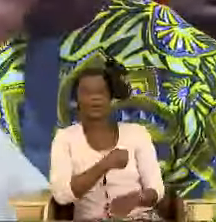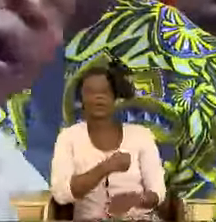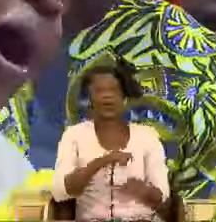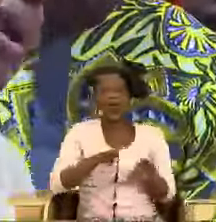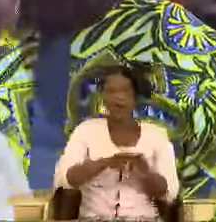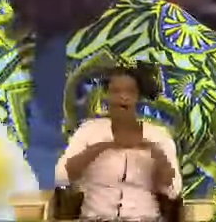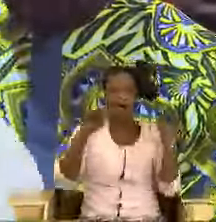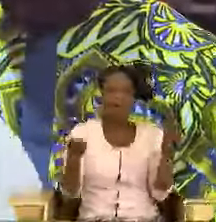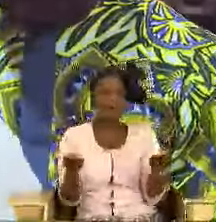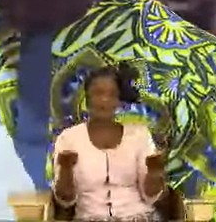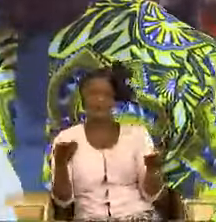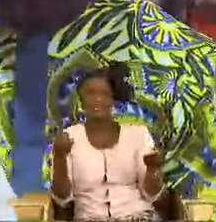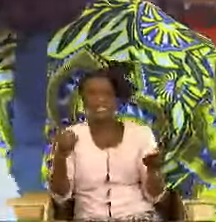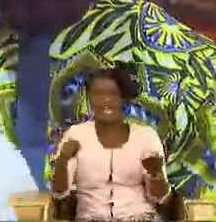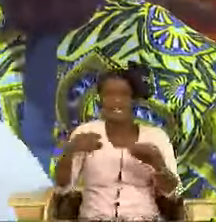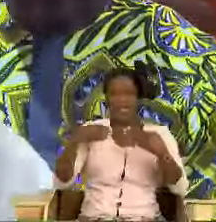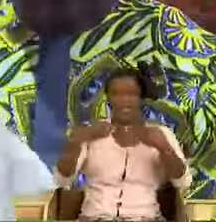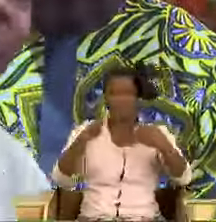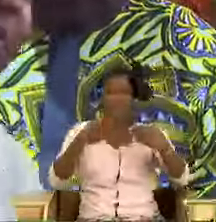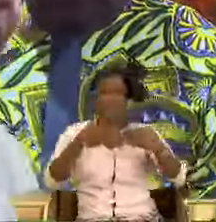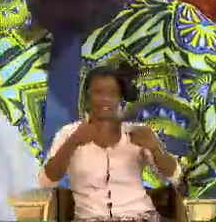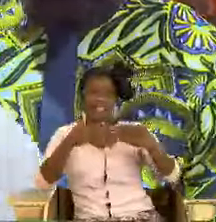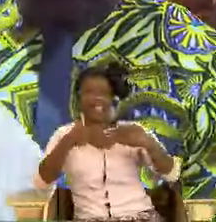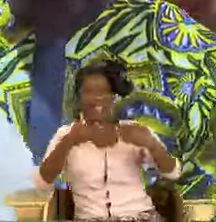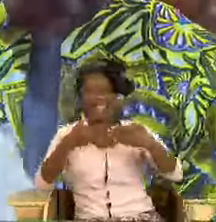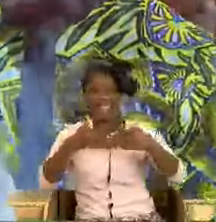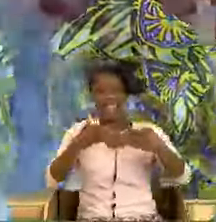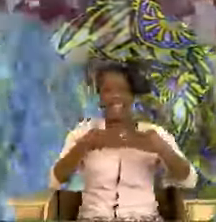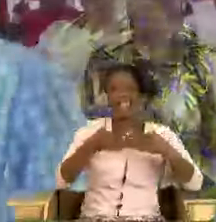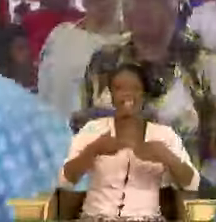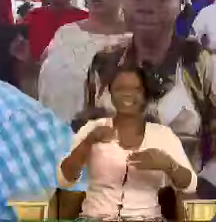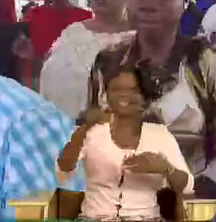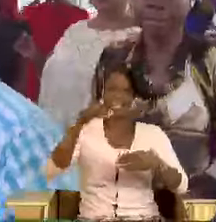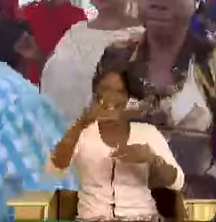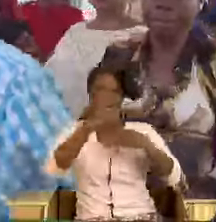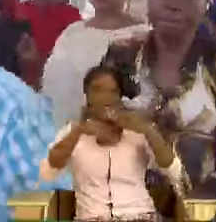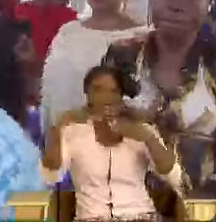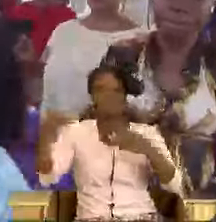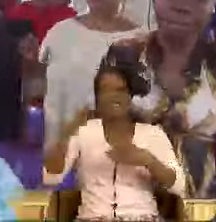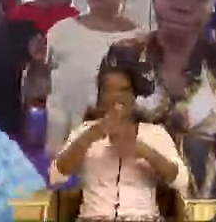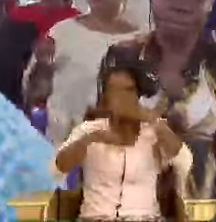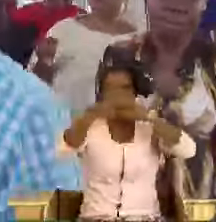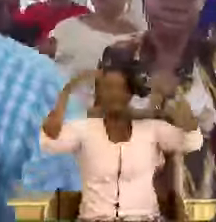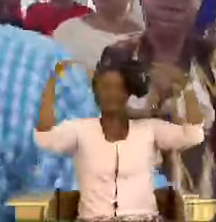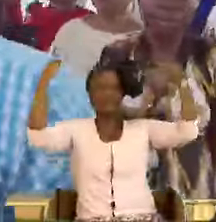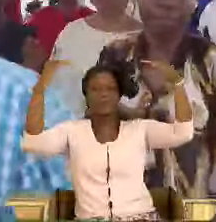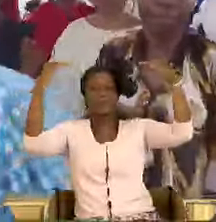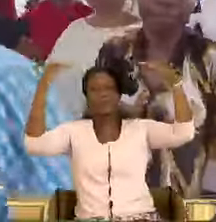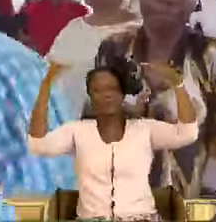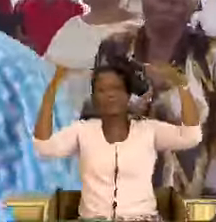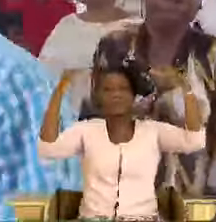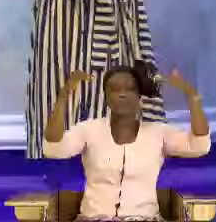open of Lord gates in